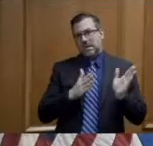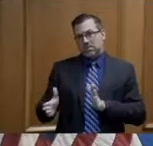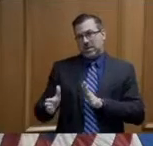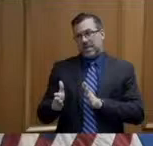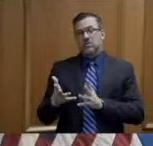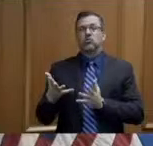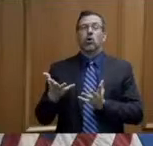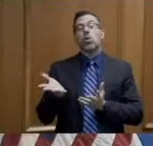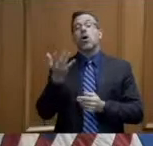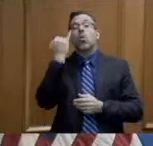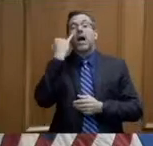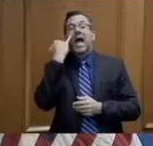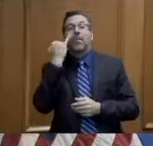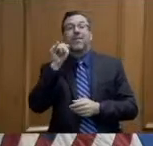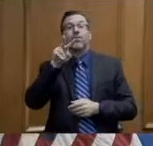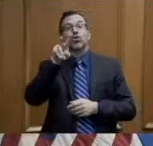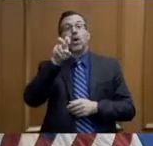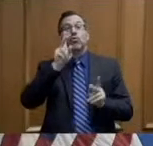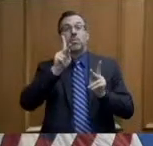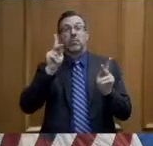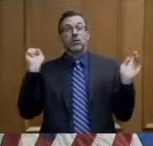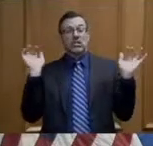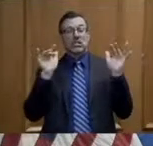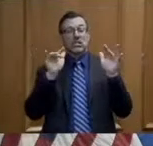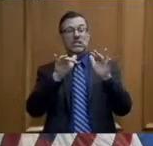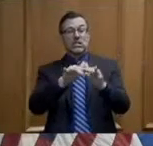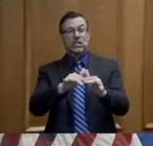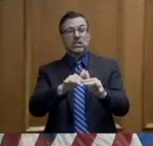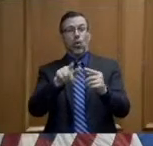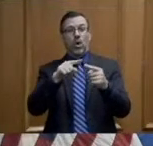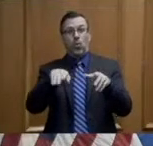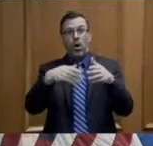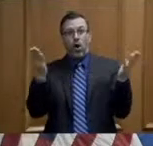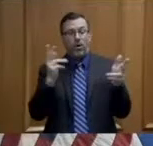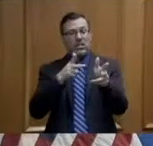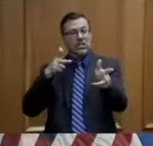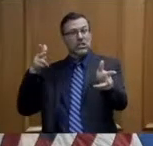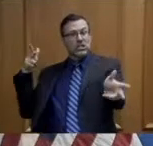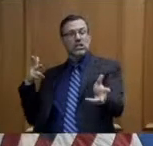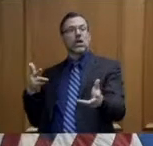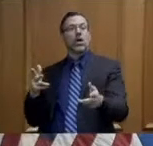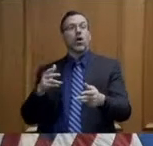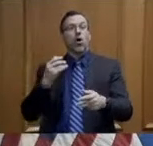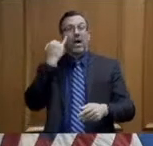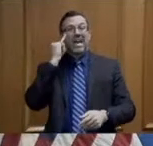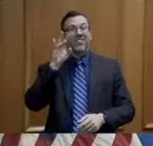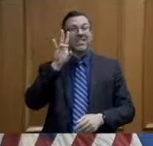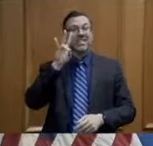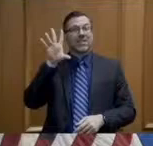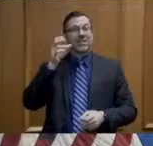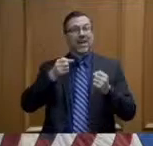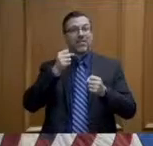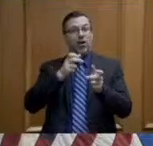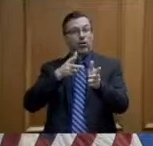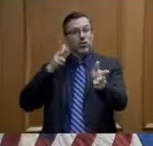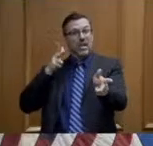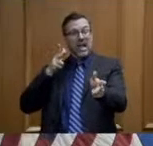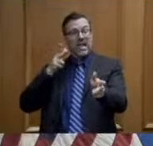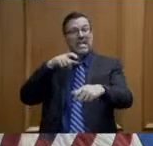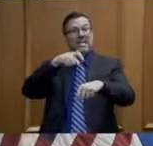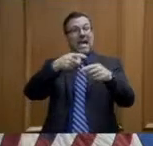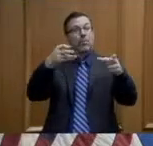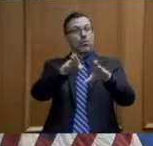if 200 people show up right when we open, or if there's still 75 cars in line when we close down. We've